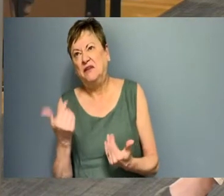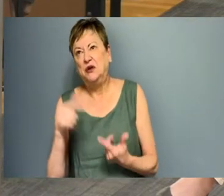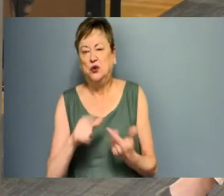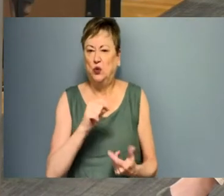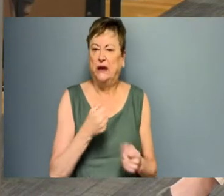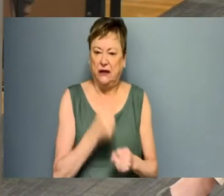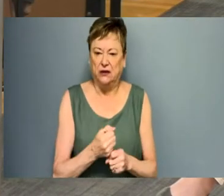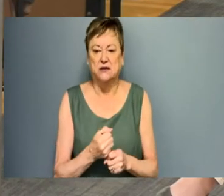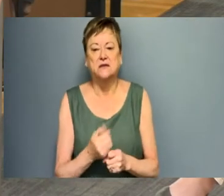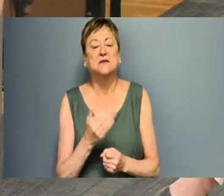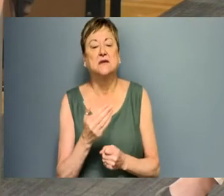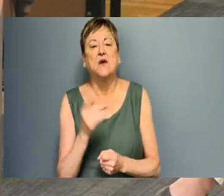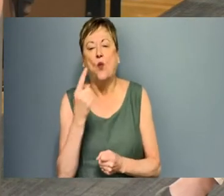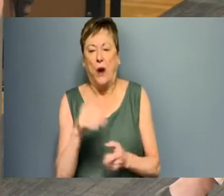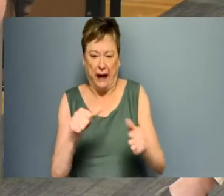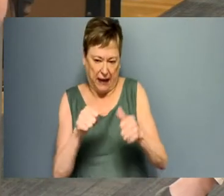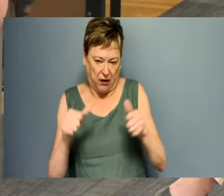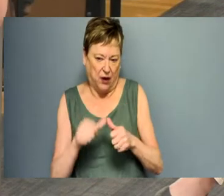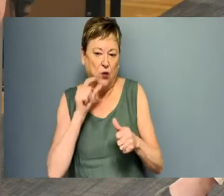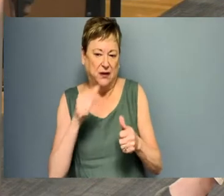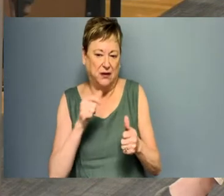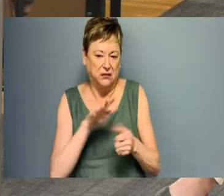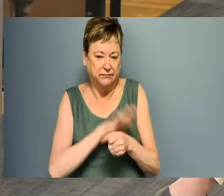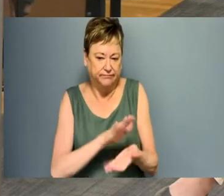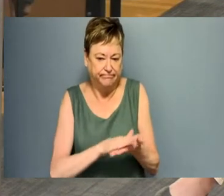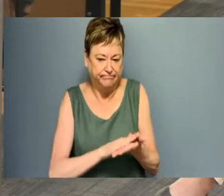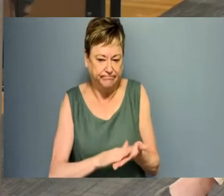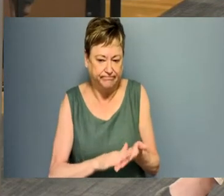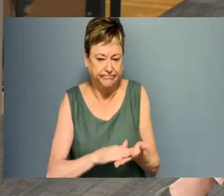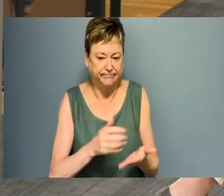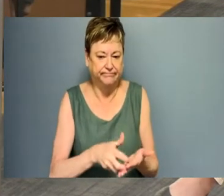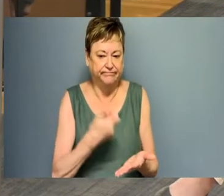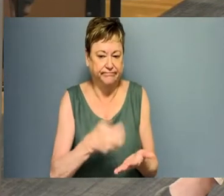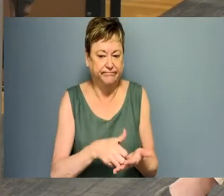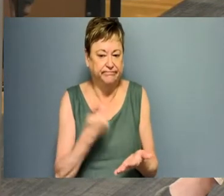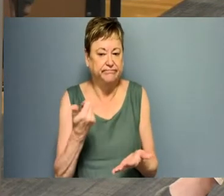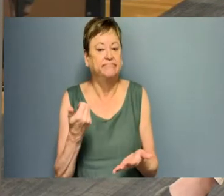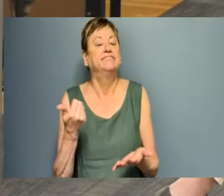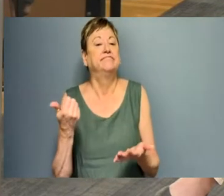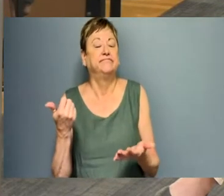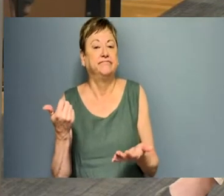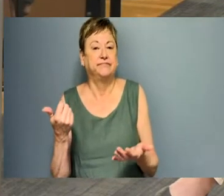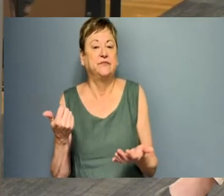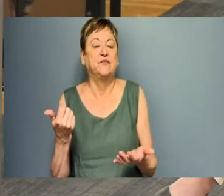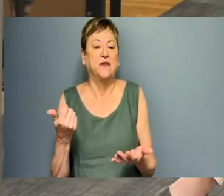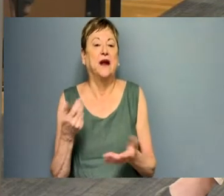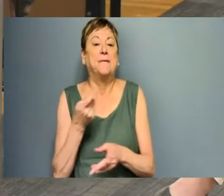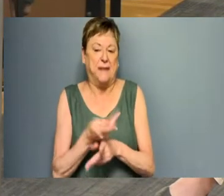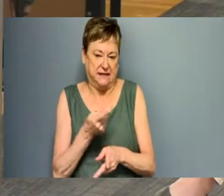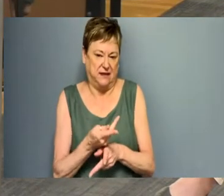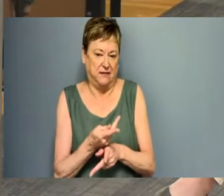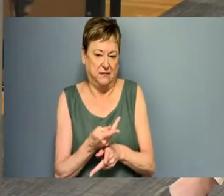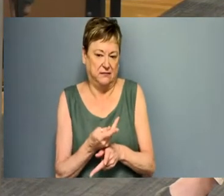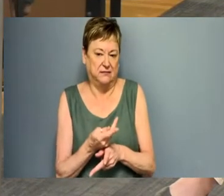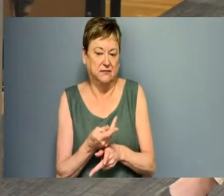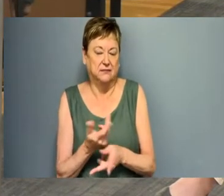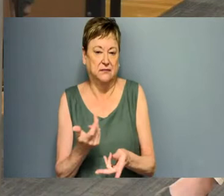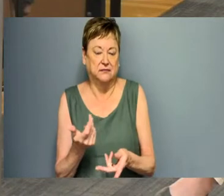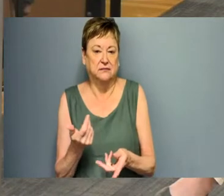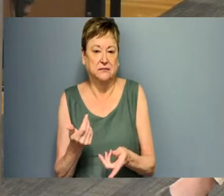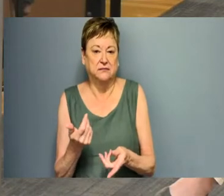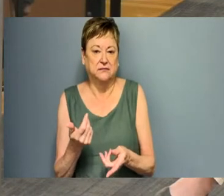least a smaller area will need to go be entered into and maintained by the county, but it shouldn't